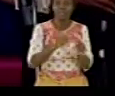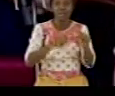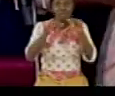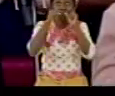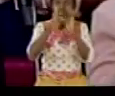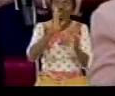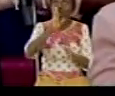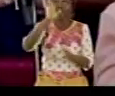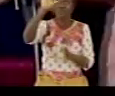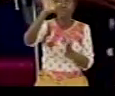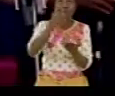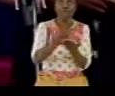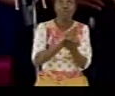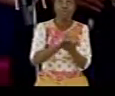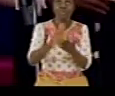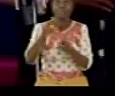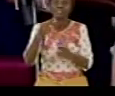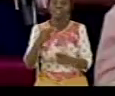blessed be your holy